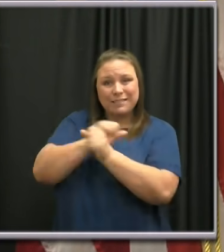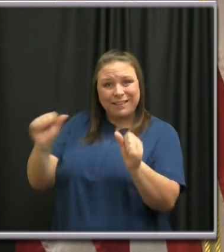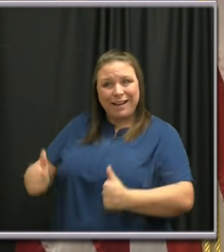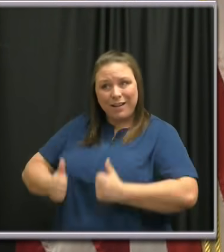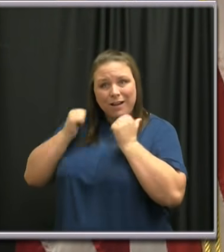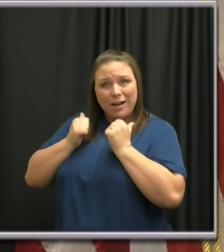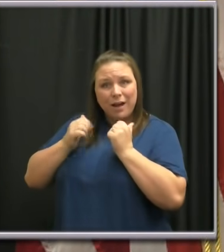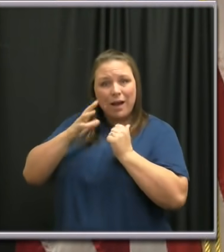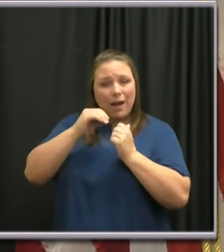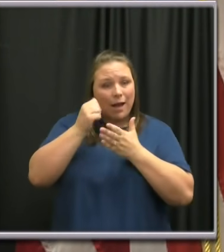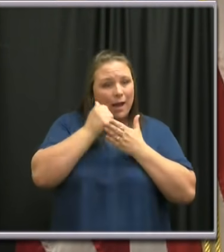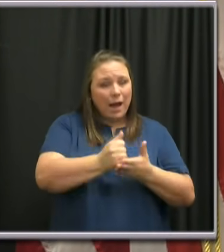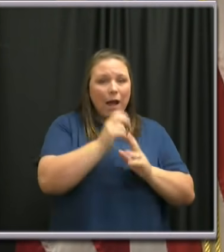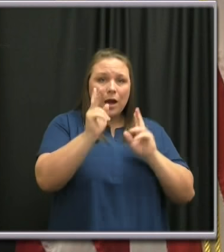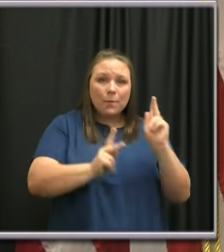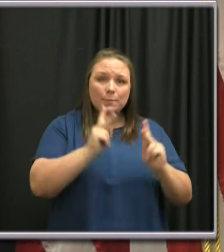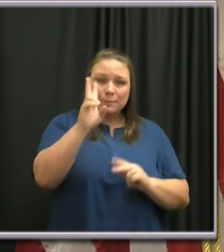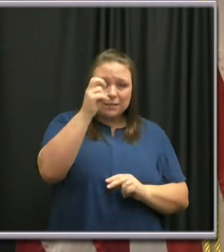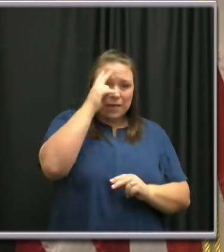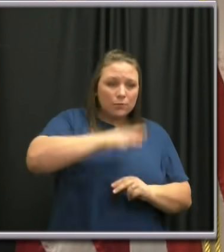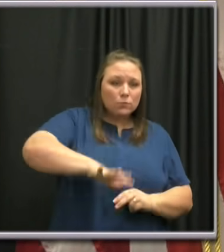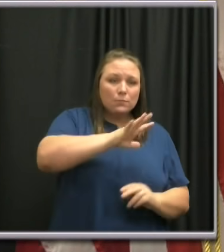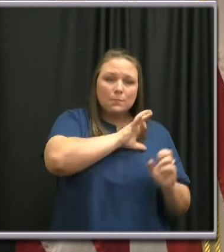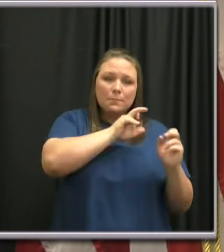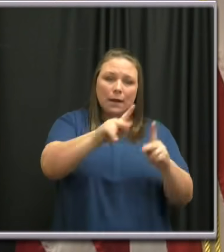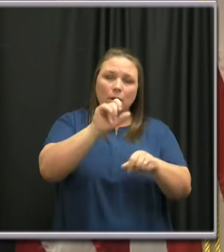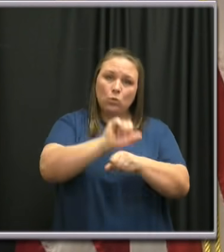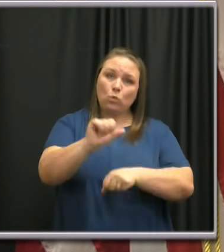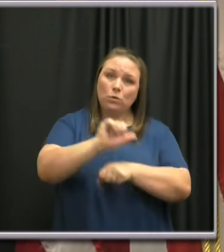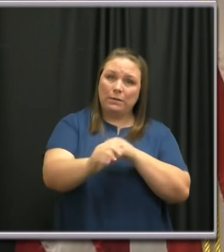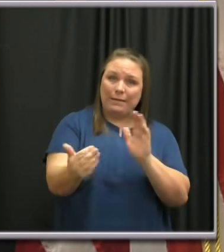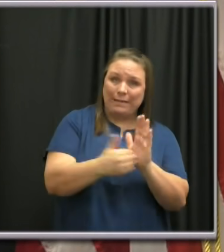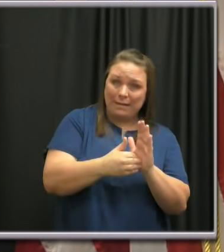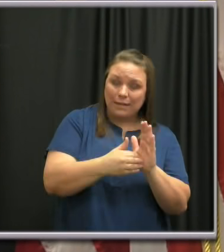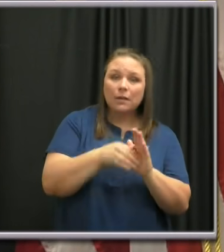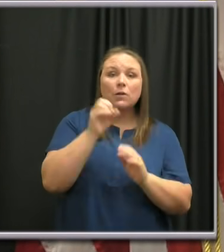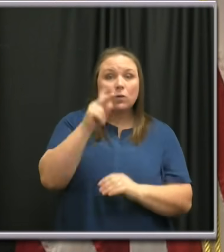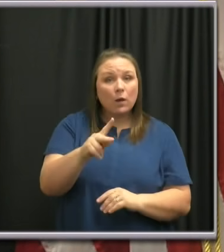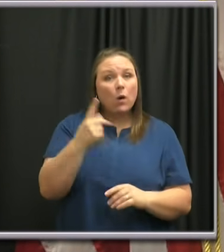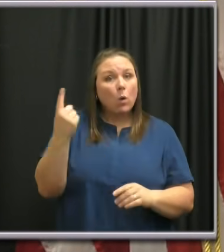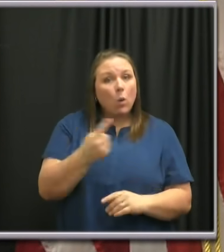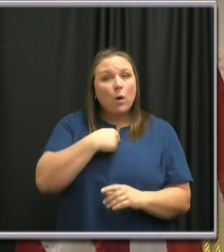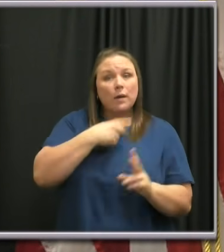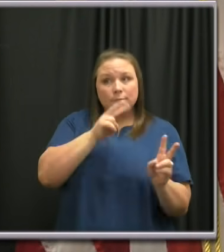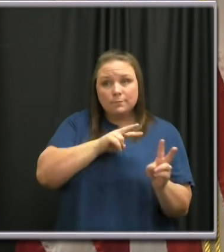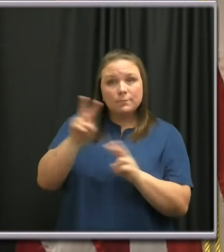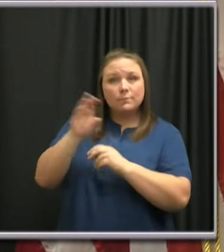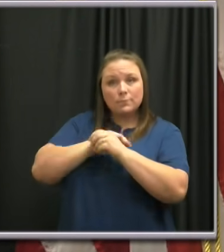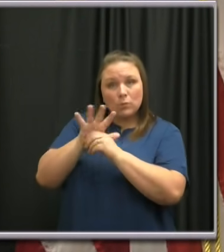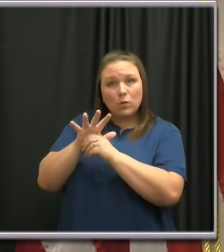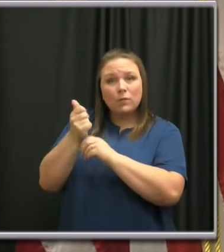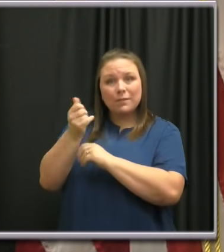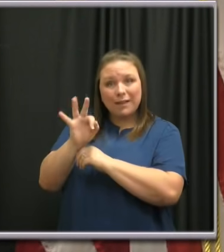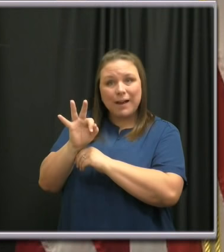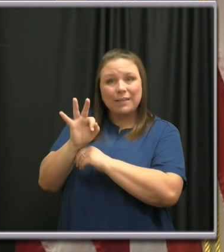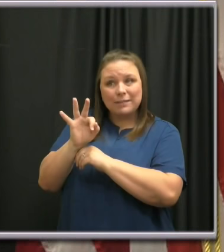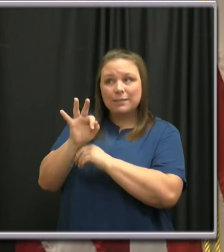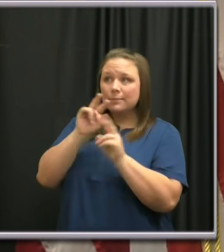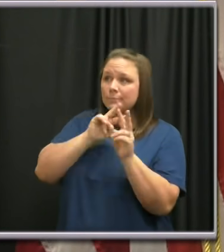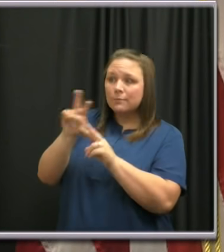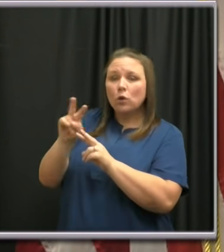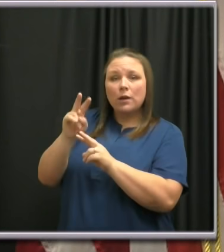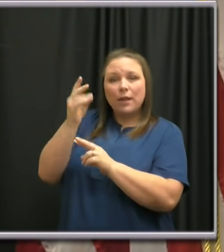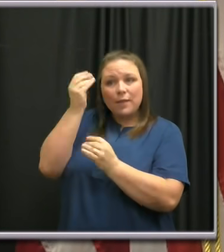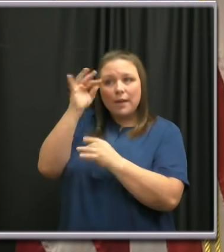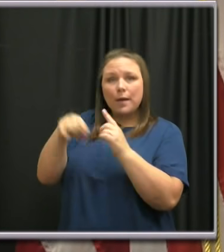and get Nashvillians back to work. As always, I urge you to visit the Metro COVID-19 website and consider